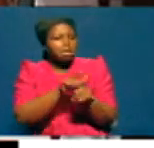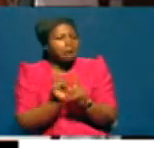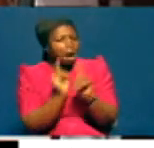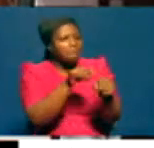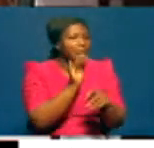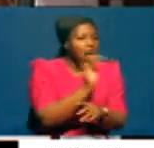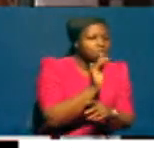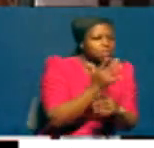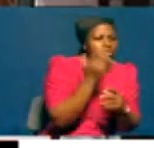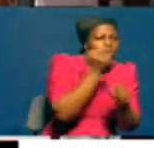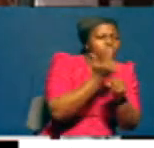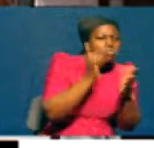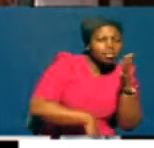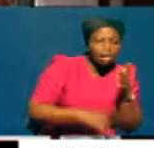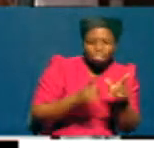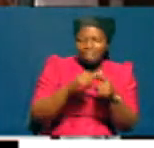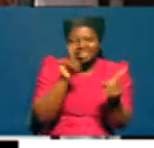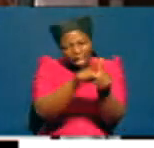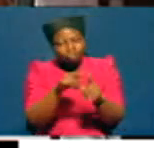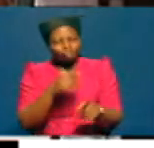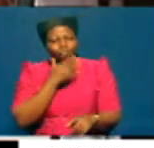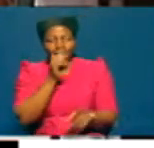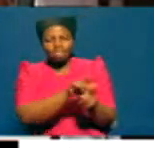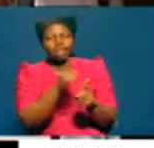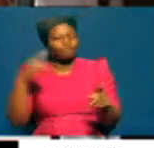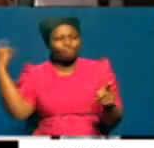nduwake, na akemo kumu, I mean surely.